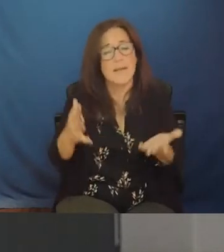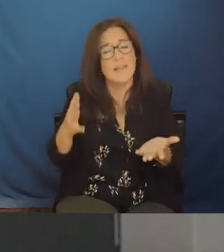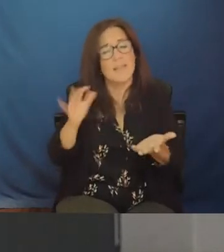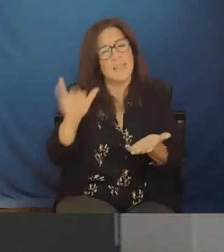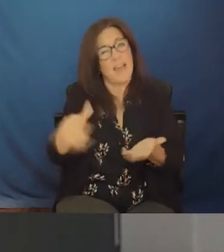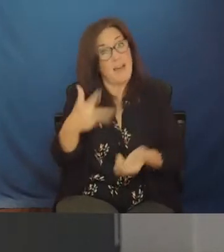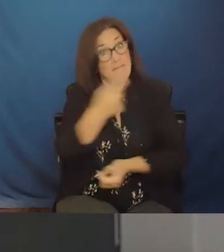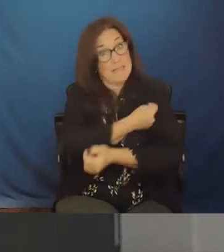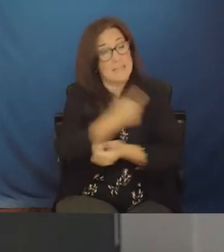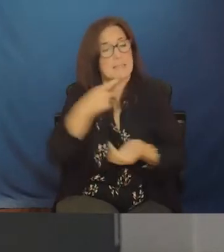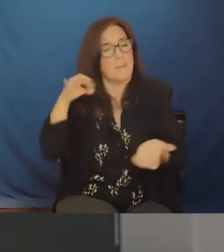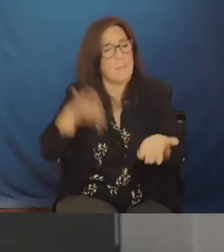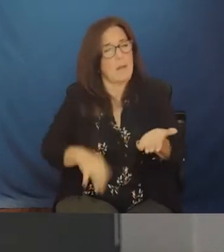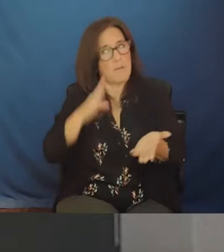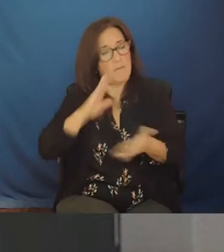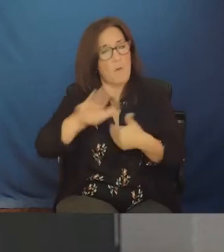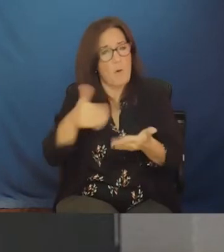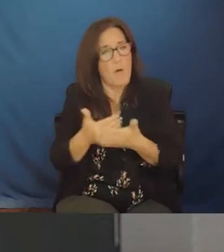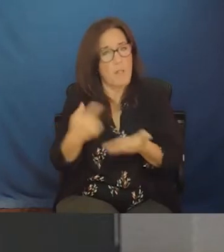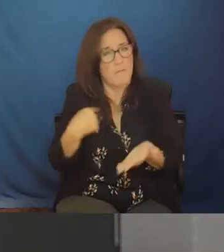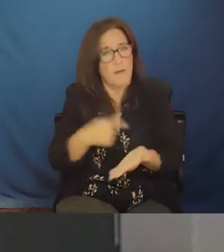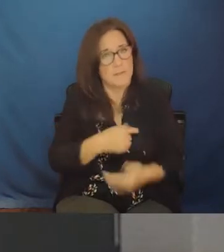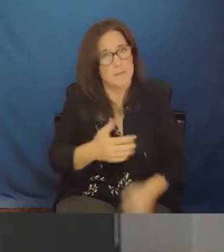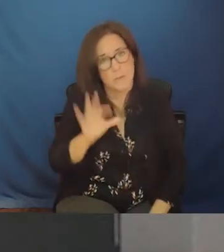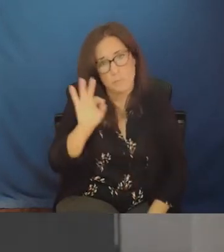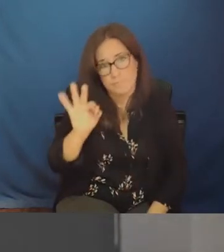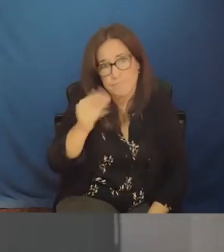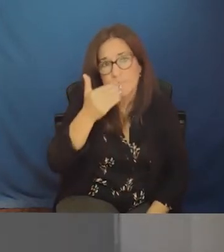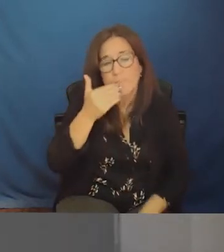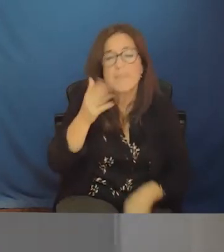community. So thank you for all your work. Thank you.